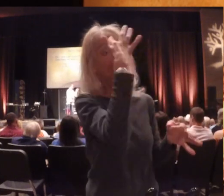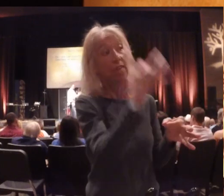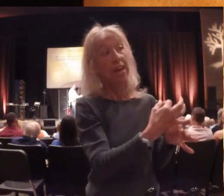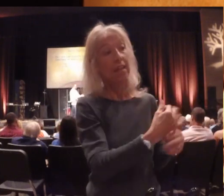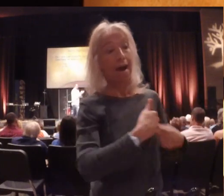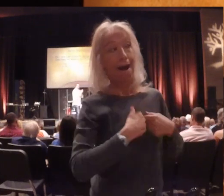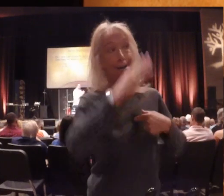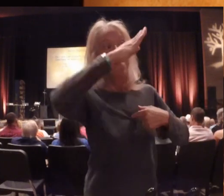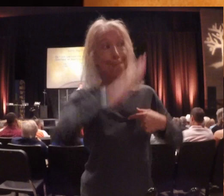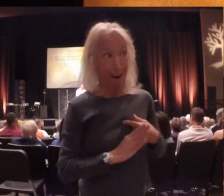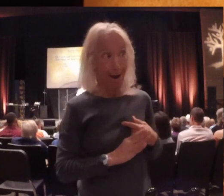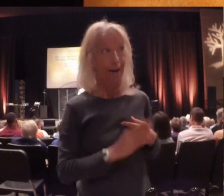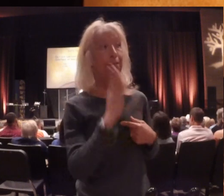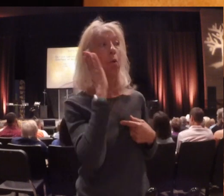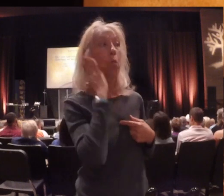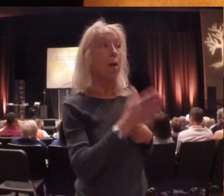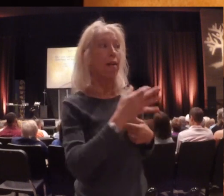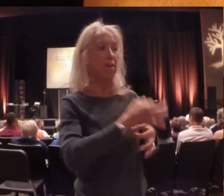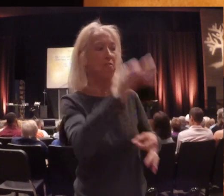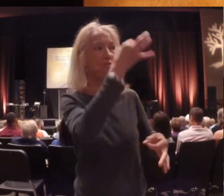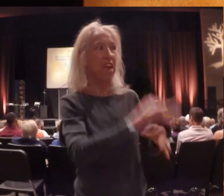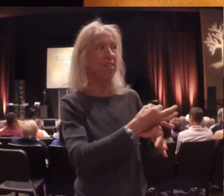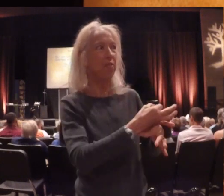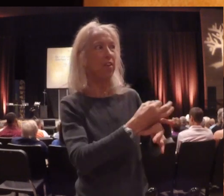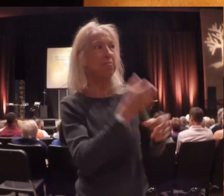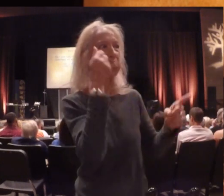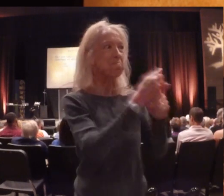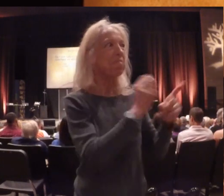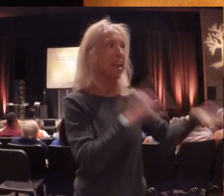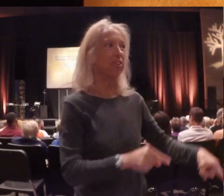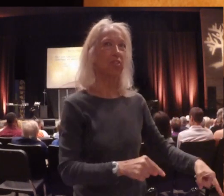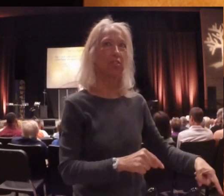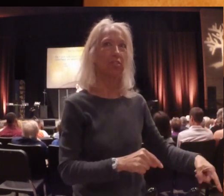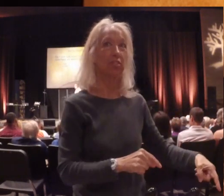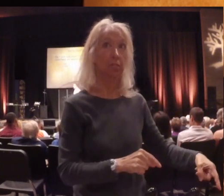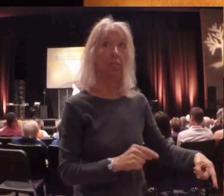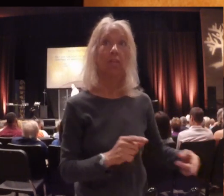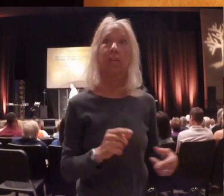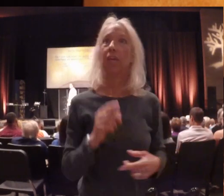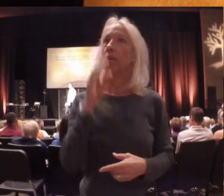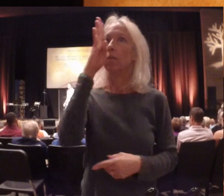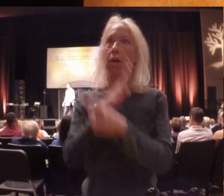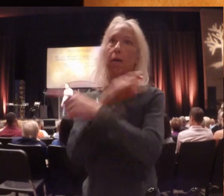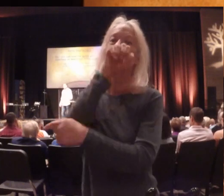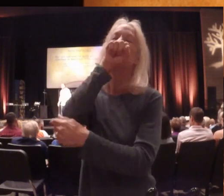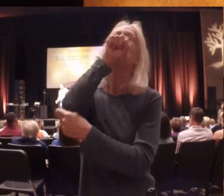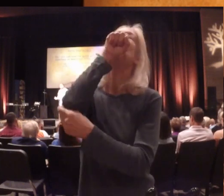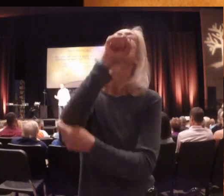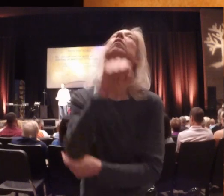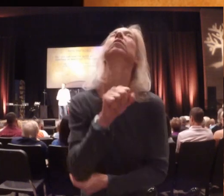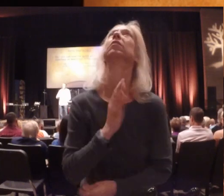and I, God, will show you my faithfulness. Amen. Man. Yes. And you know what? God loves to see our